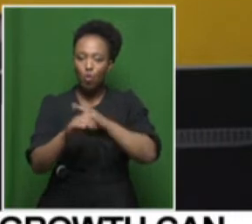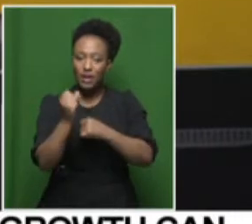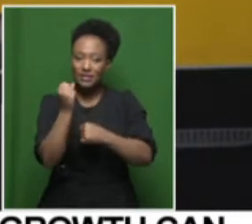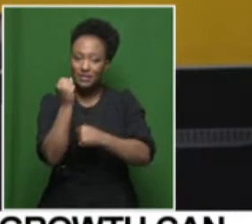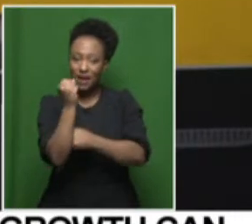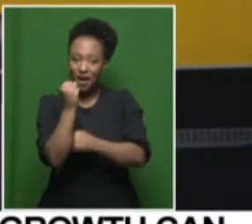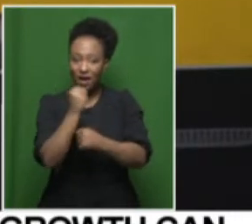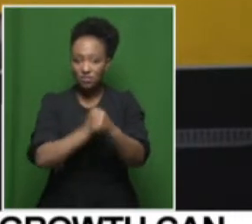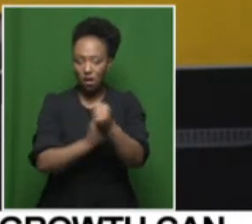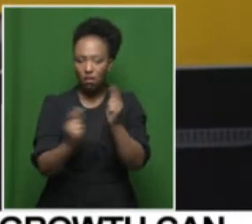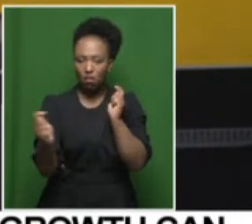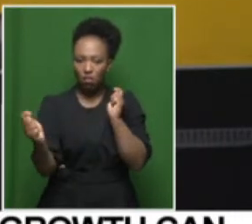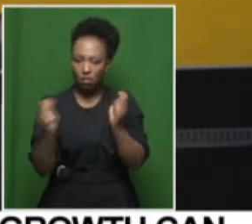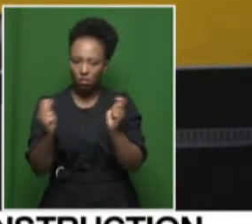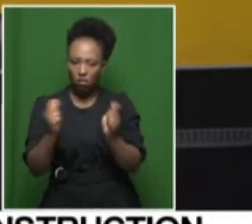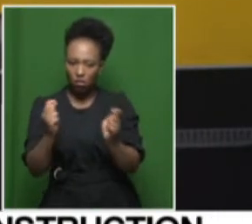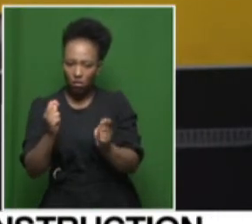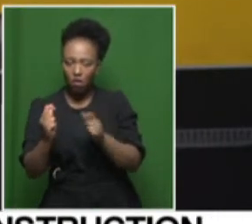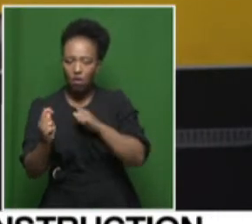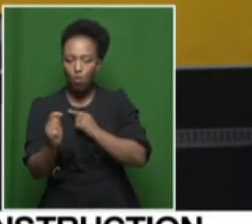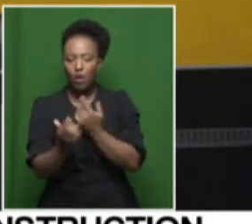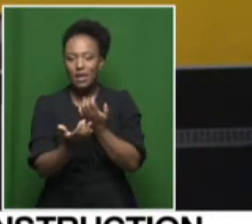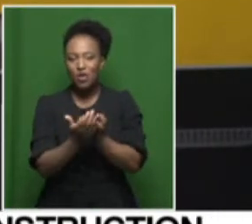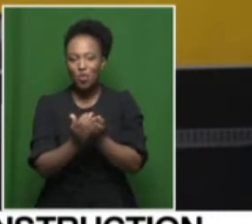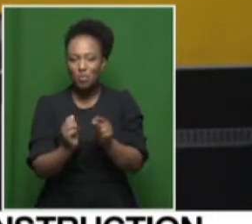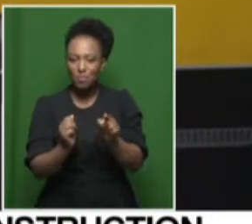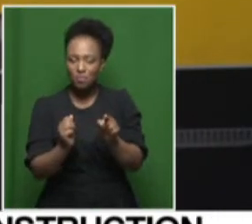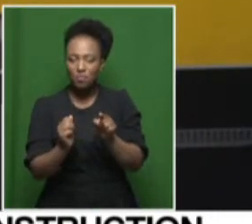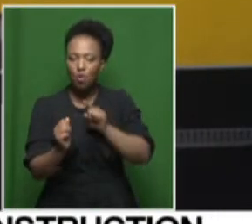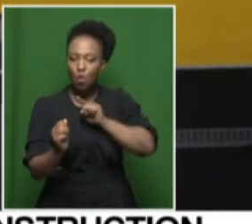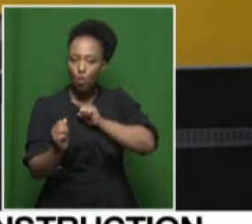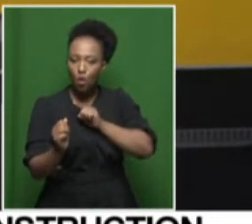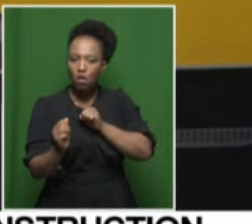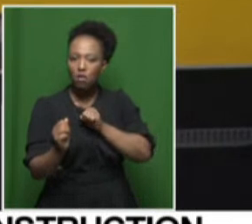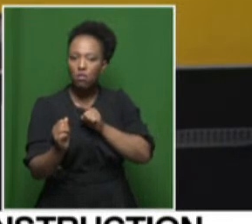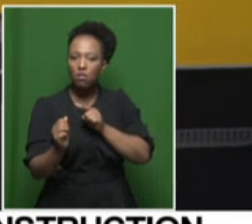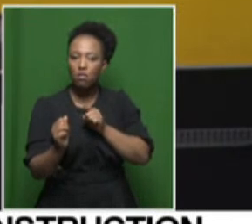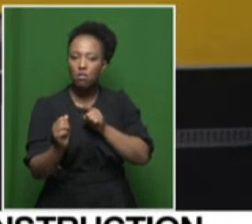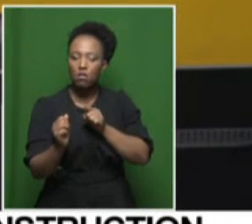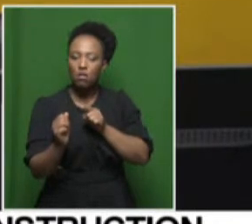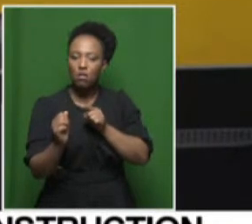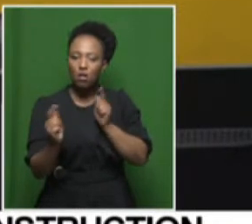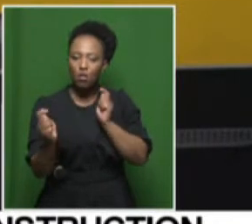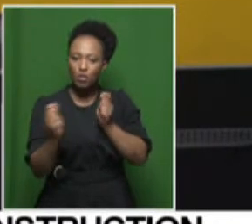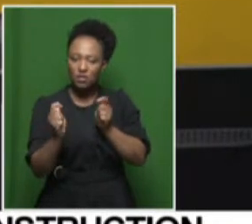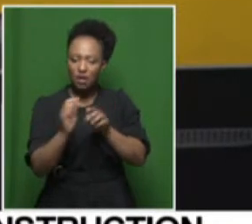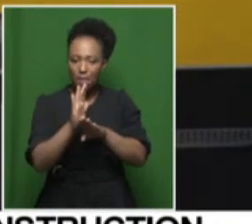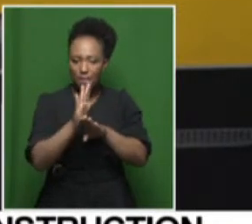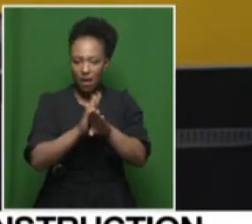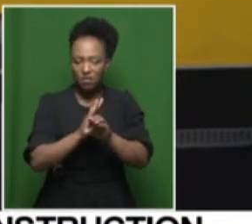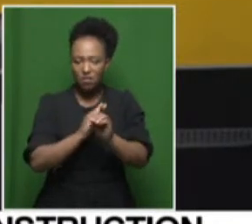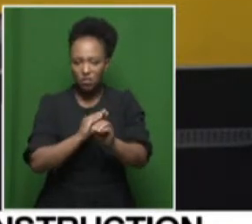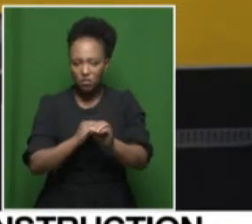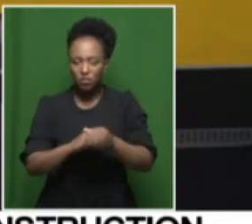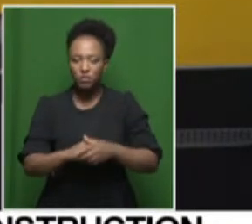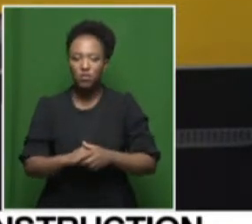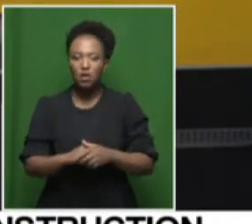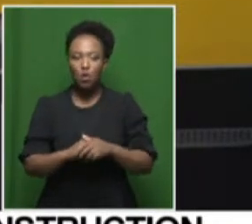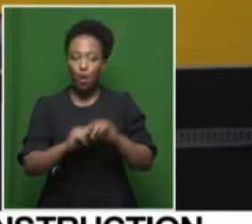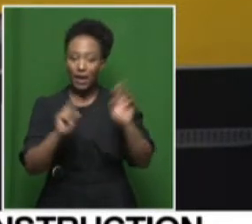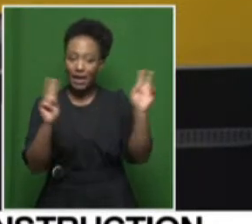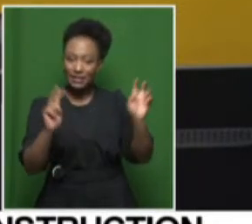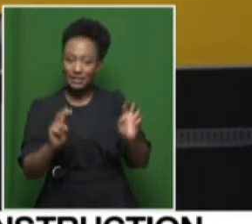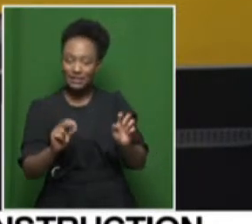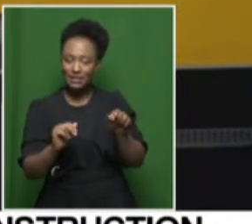reforms contained in the economic recovery and reconstruction program, particularly